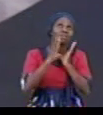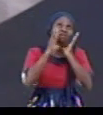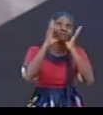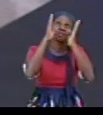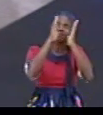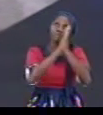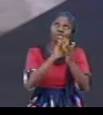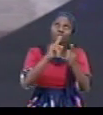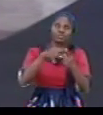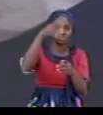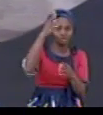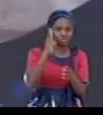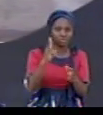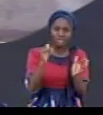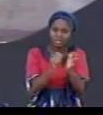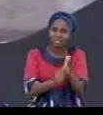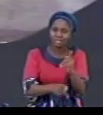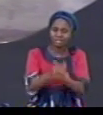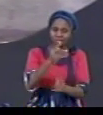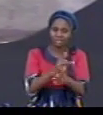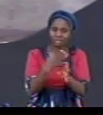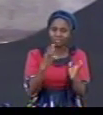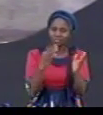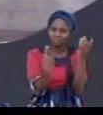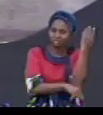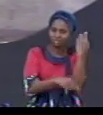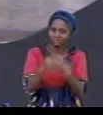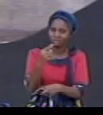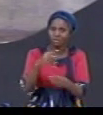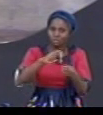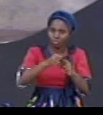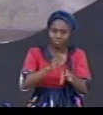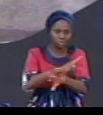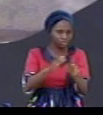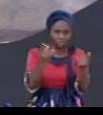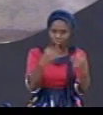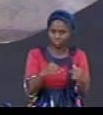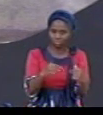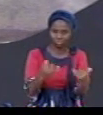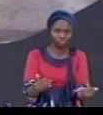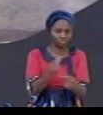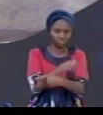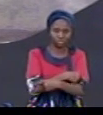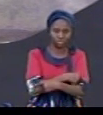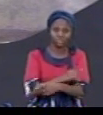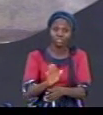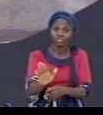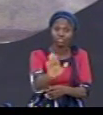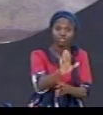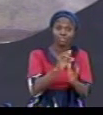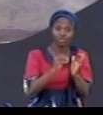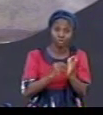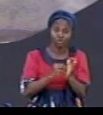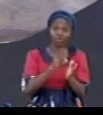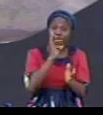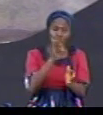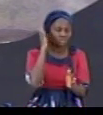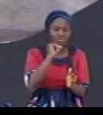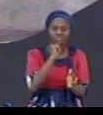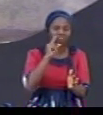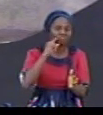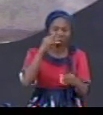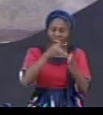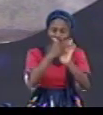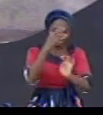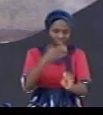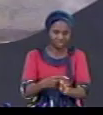affliction does not come today. Your water will not be bitter. He will bless your bread.